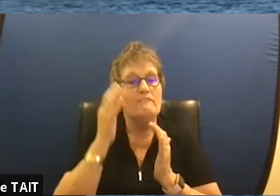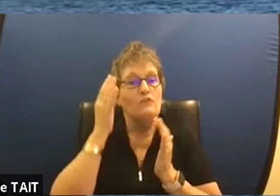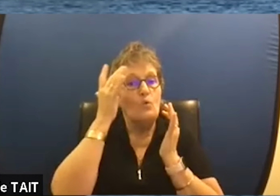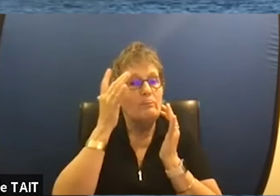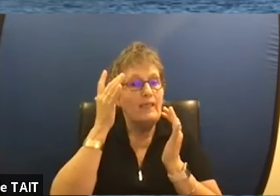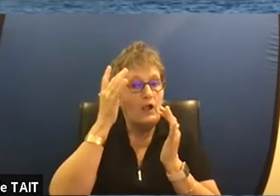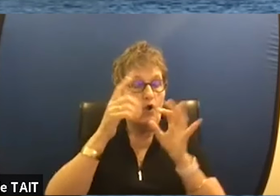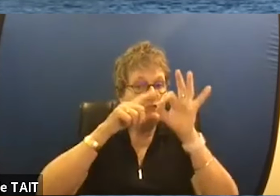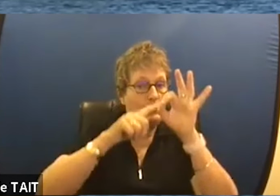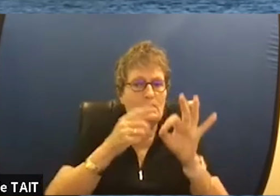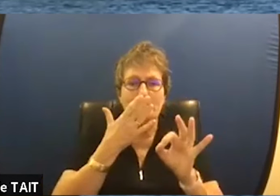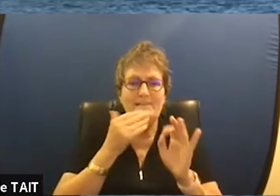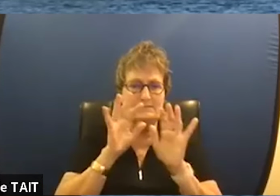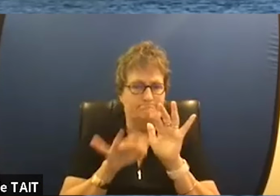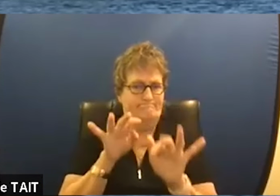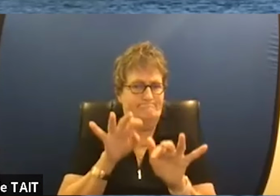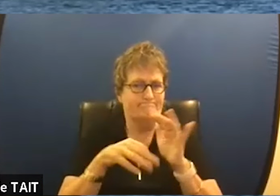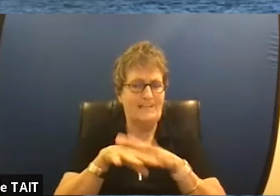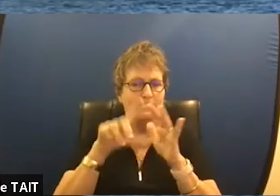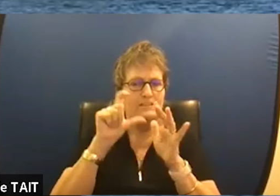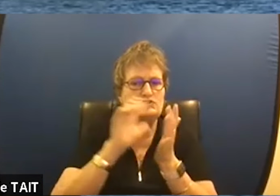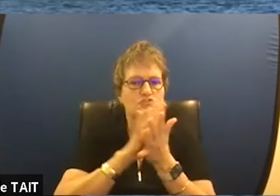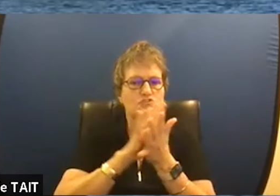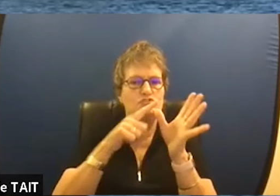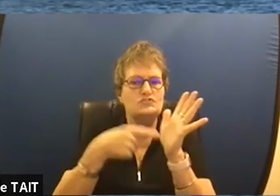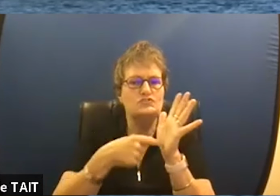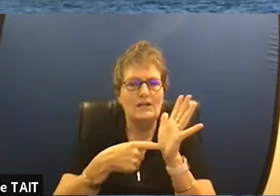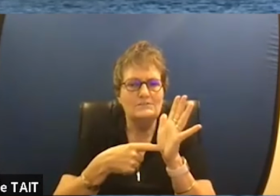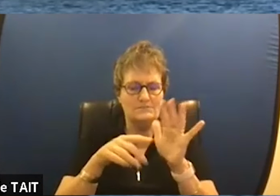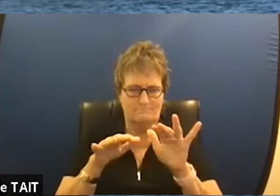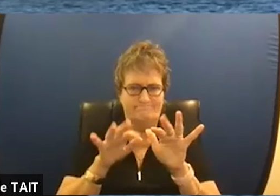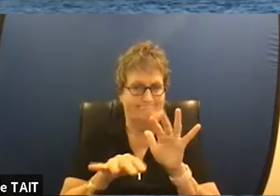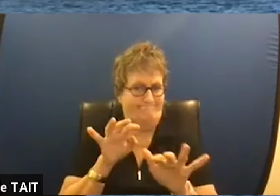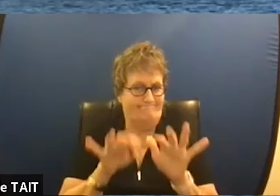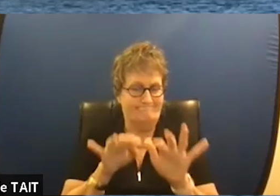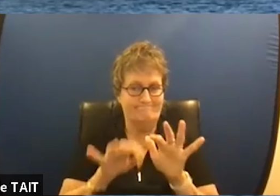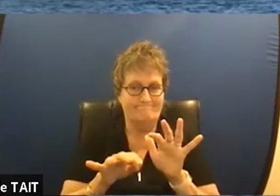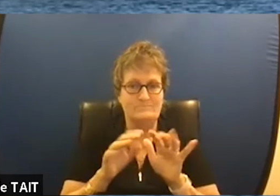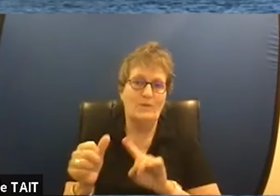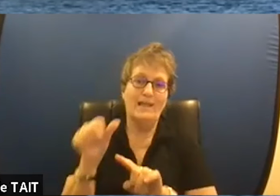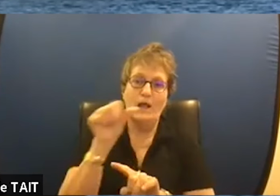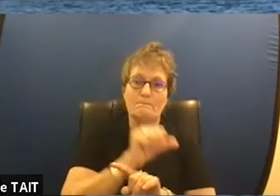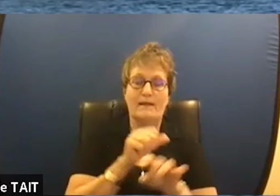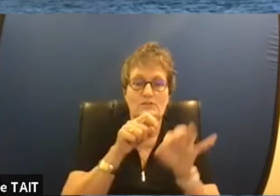free to pop them in the chat and we'll go back to them at the end when everyone's finished speaking.